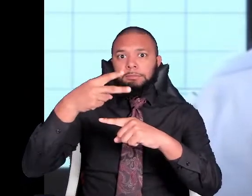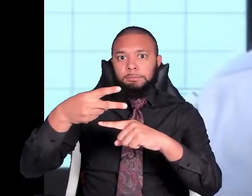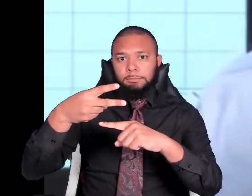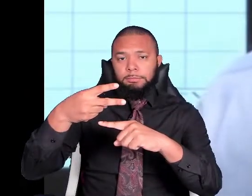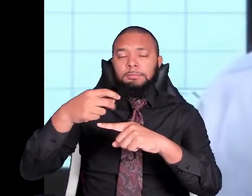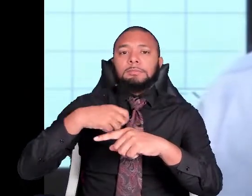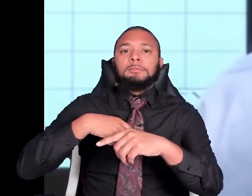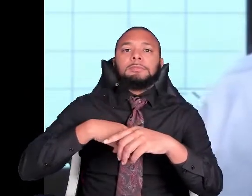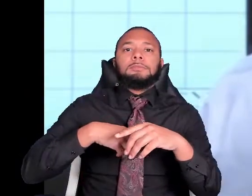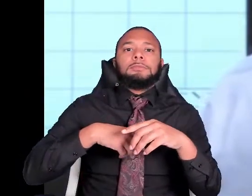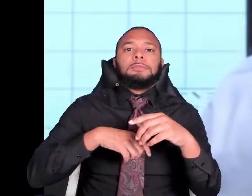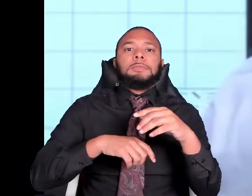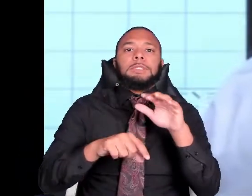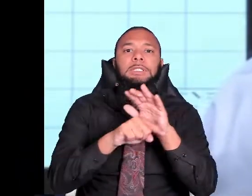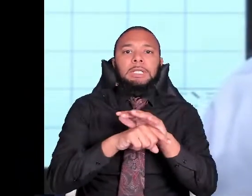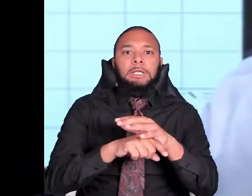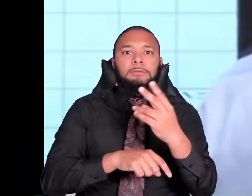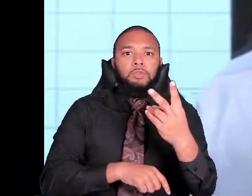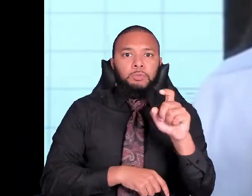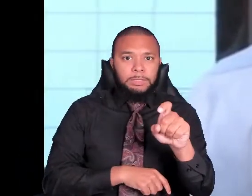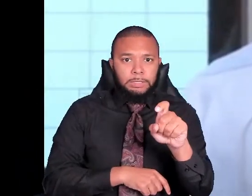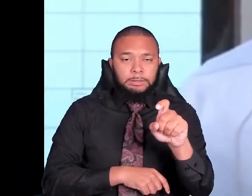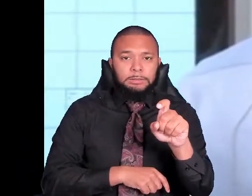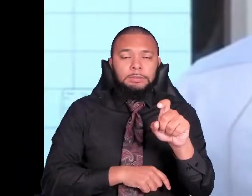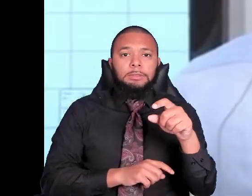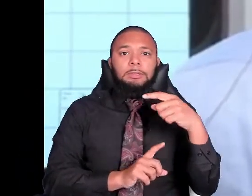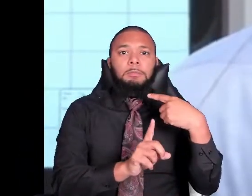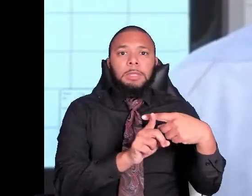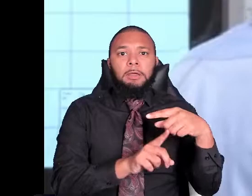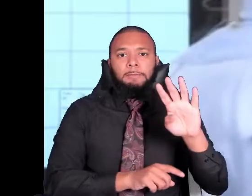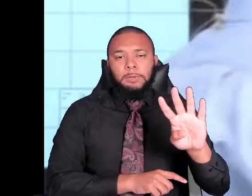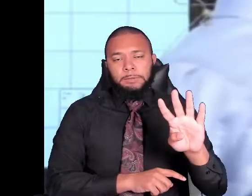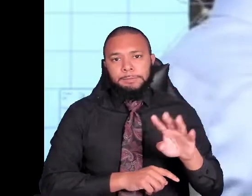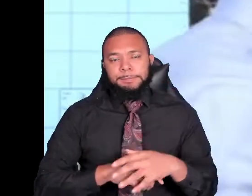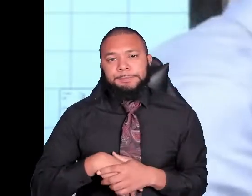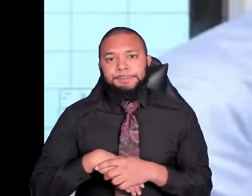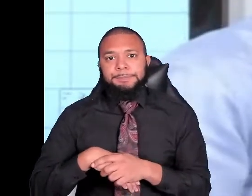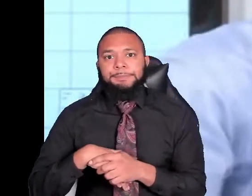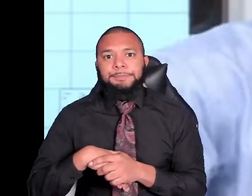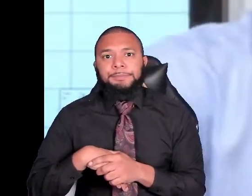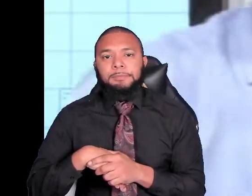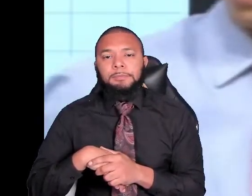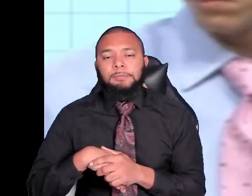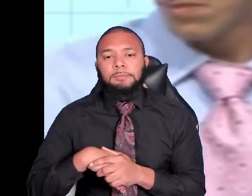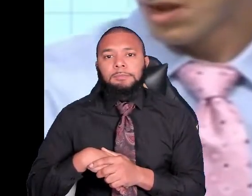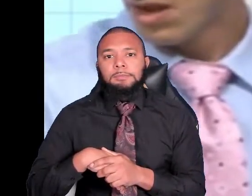negative 2x plus 4.